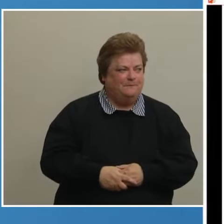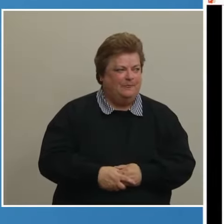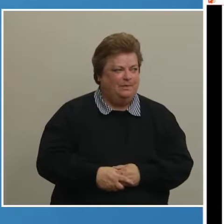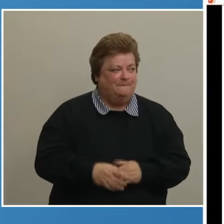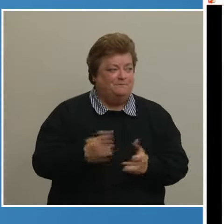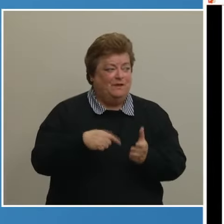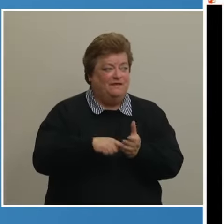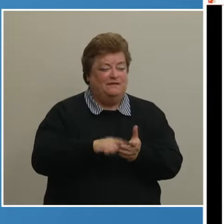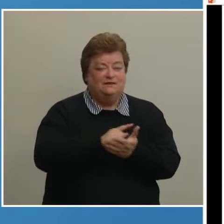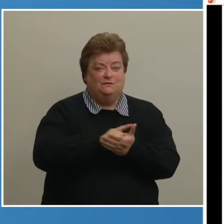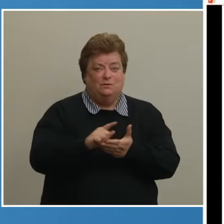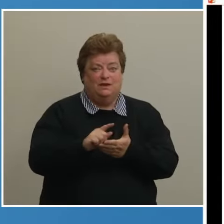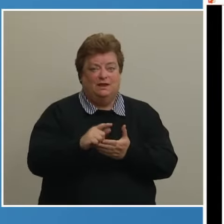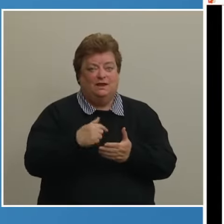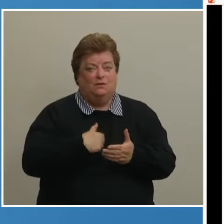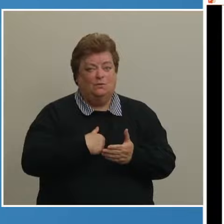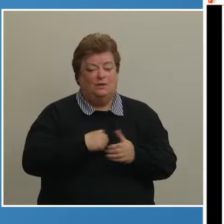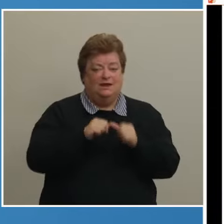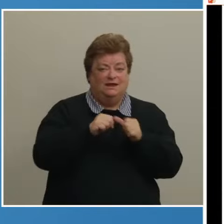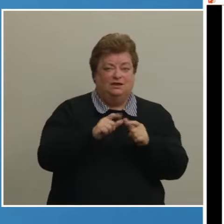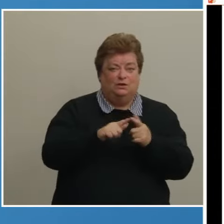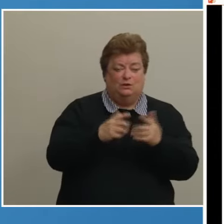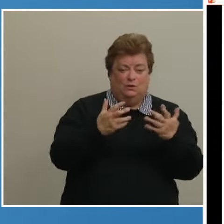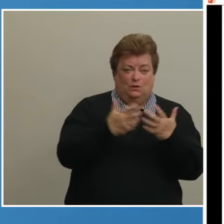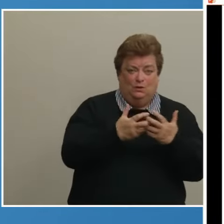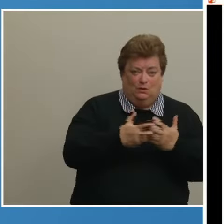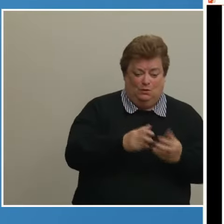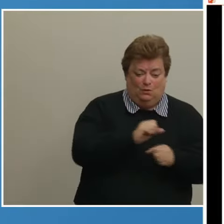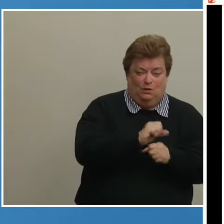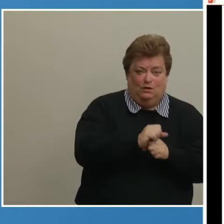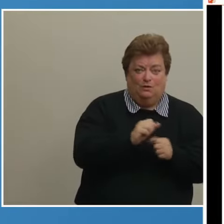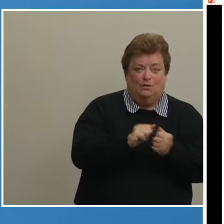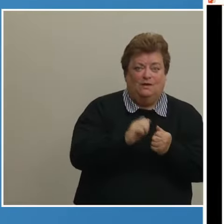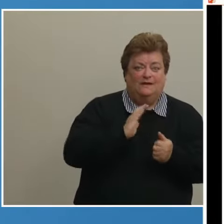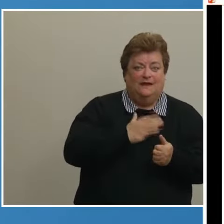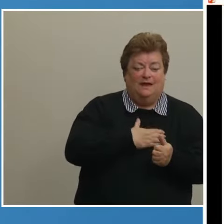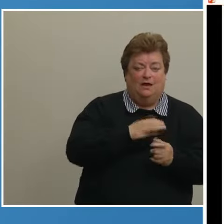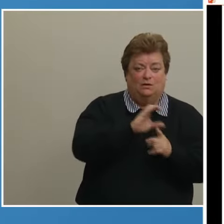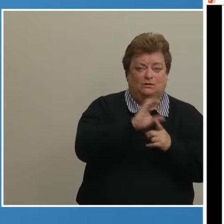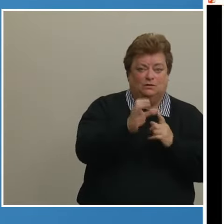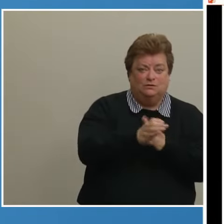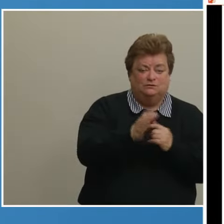This week, we continue to collaborate with our cultural centers.